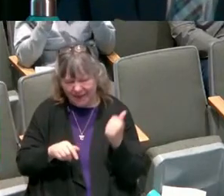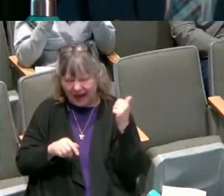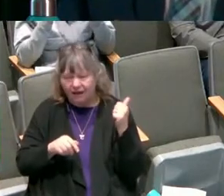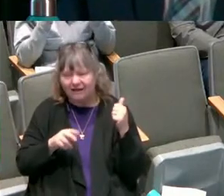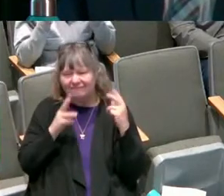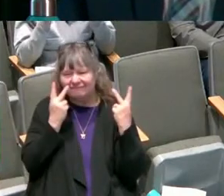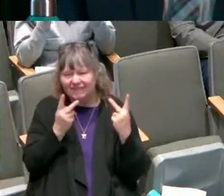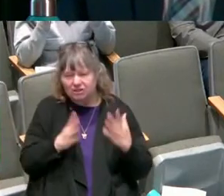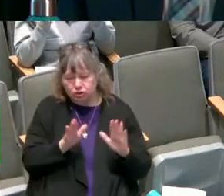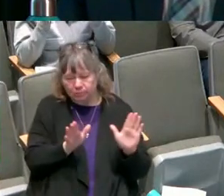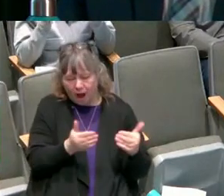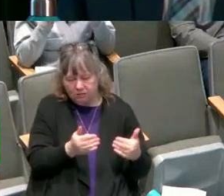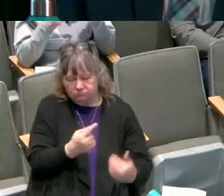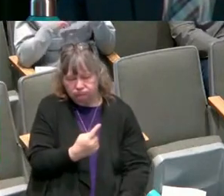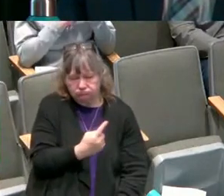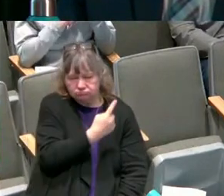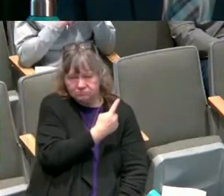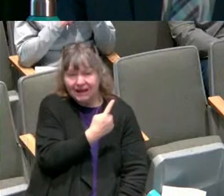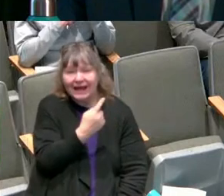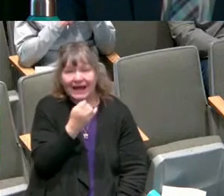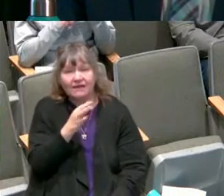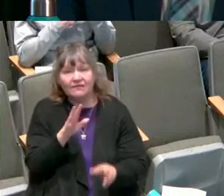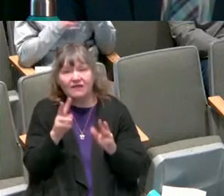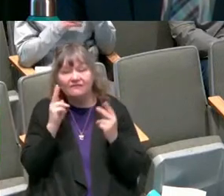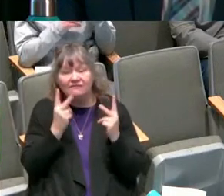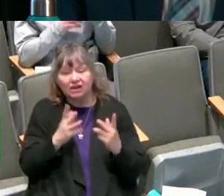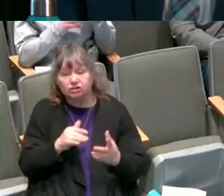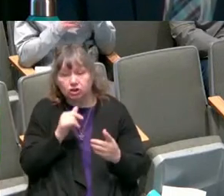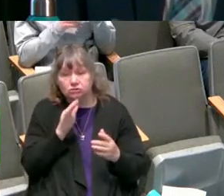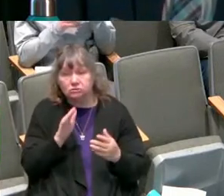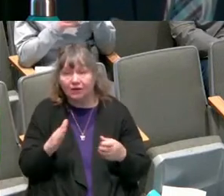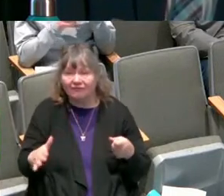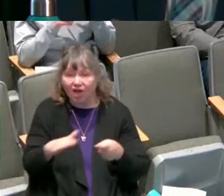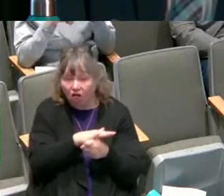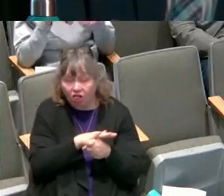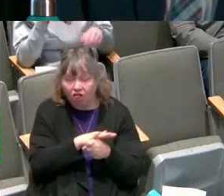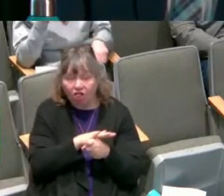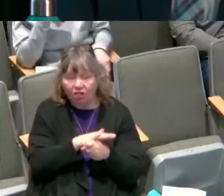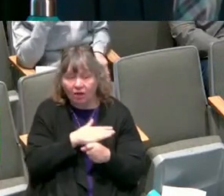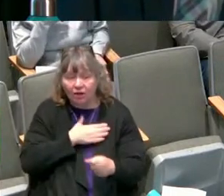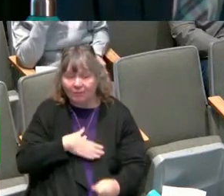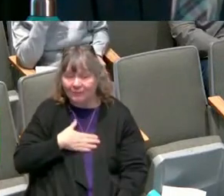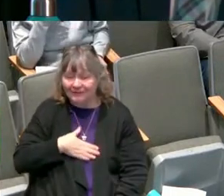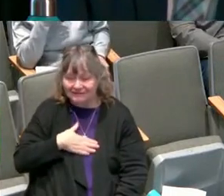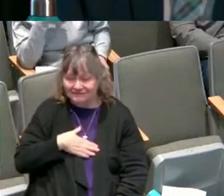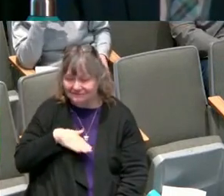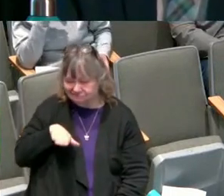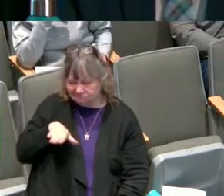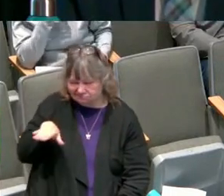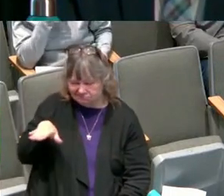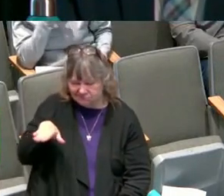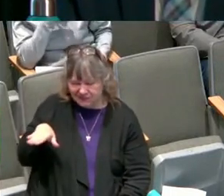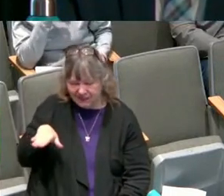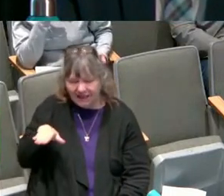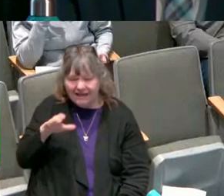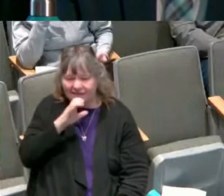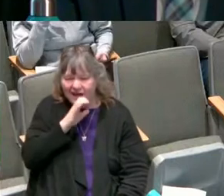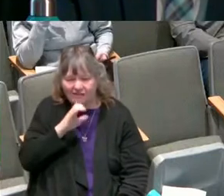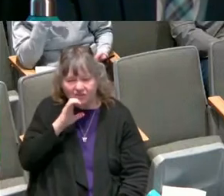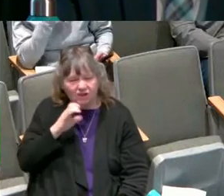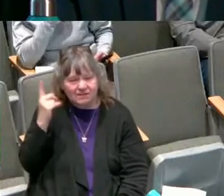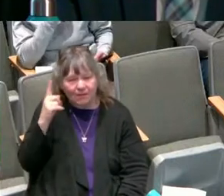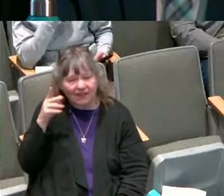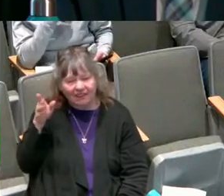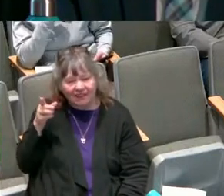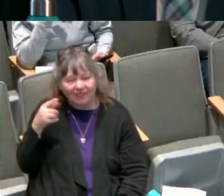visitor section if the visitor section fills up please go into the cafeteria and